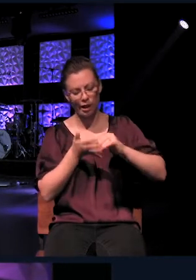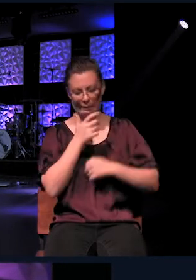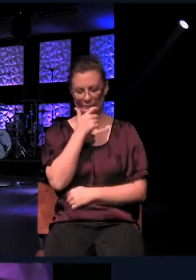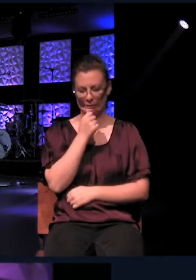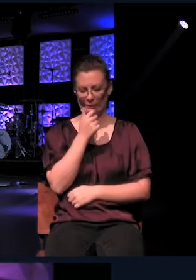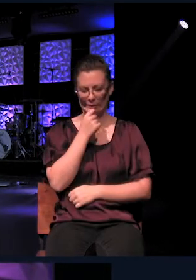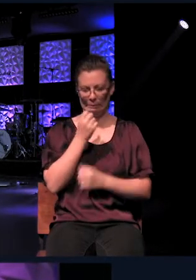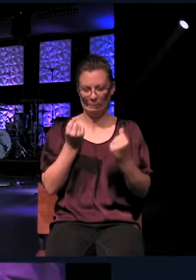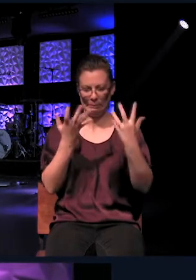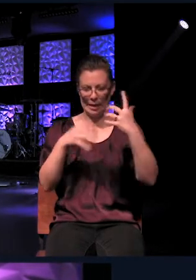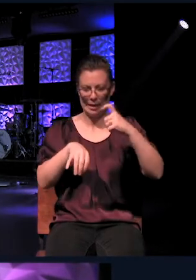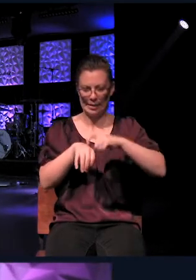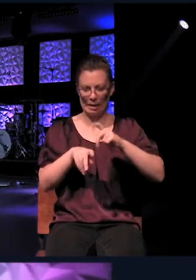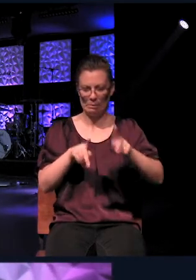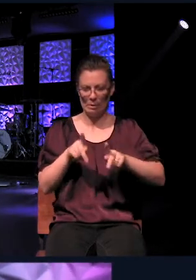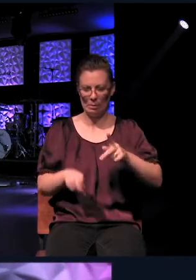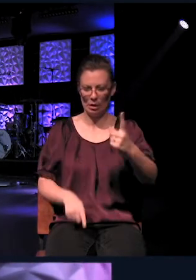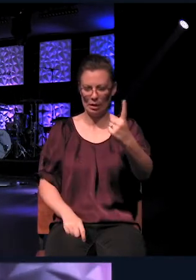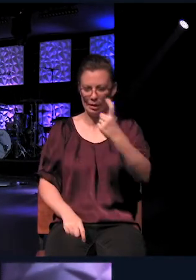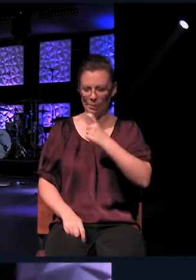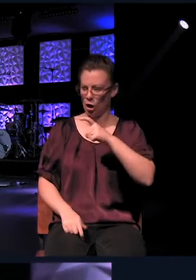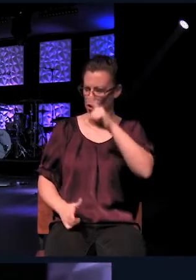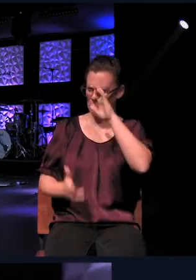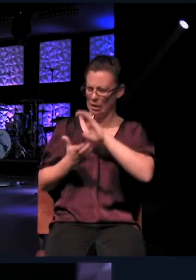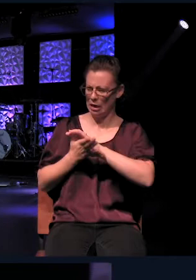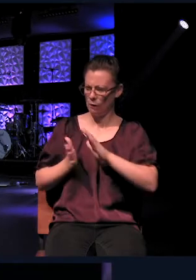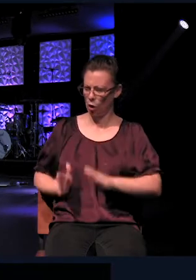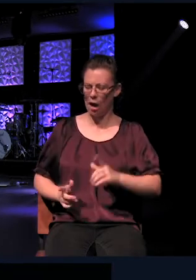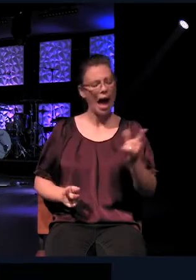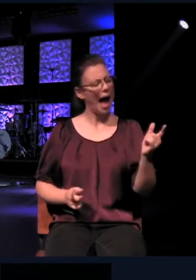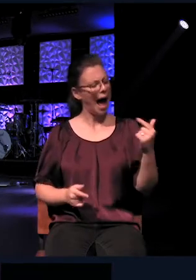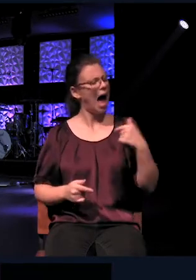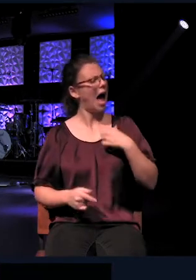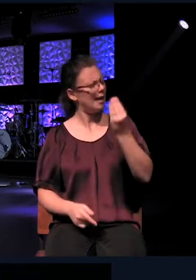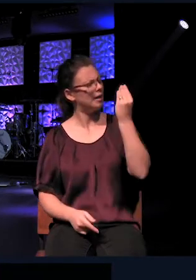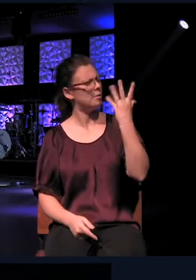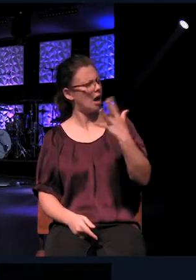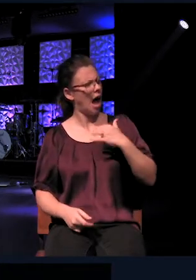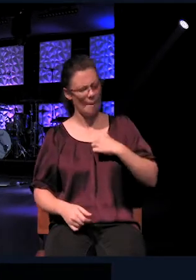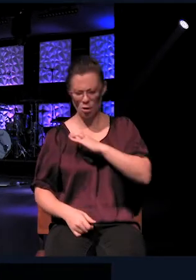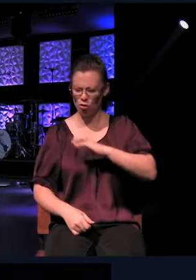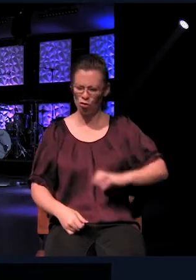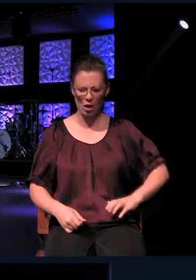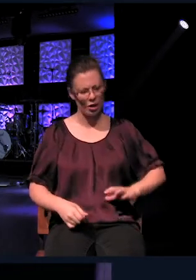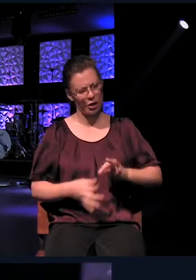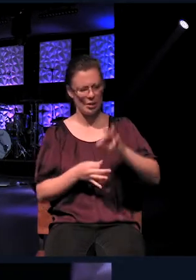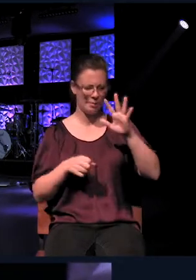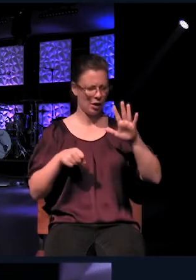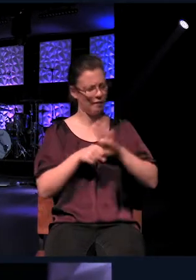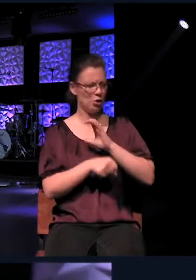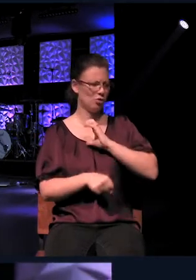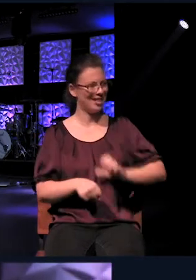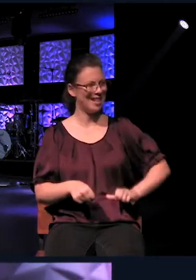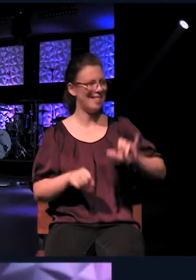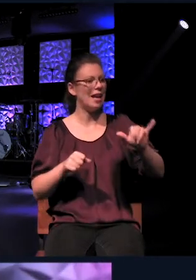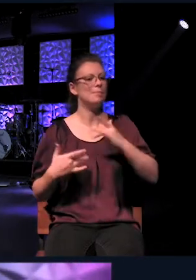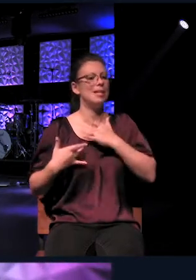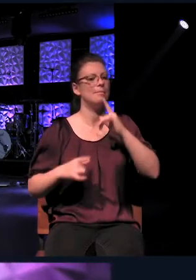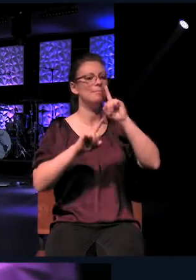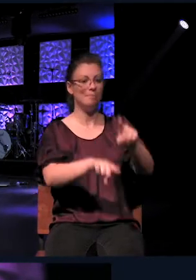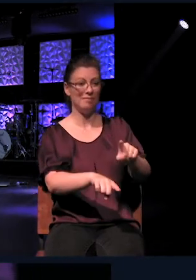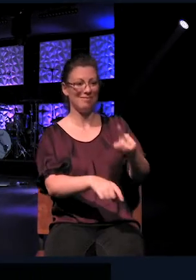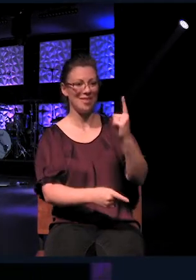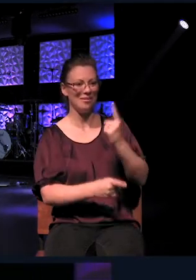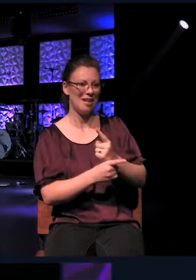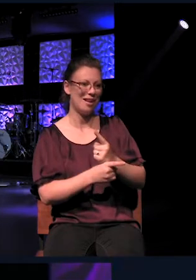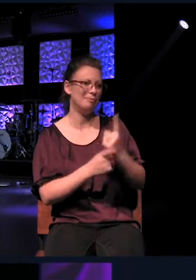times when they're asked, are you a believer? Yeah, I'm a believer. I'm a Spirit-filled Christian. Everyone ever say that? I'm a Spirit-filled Christian. And